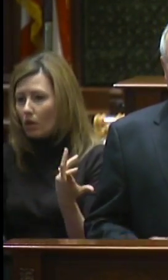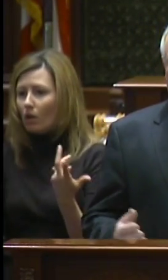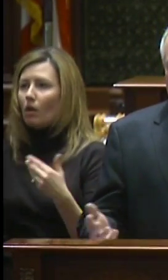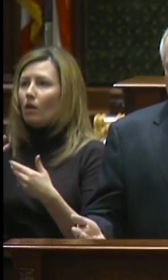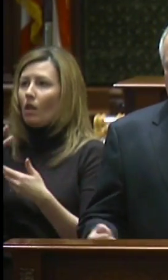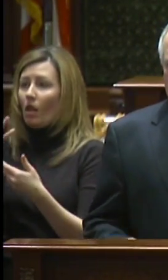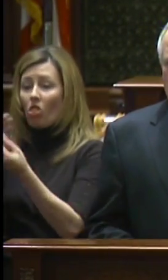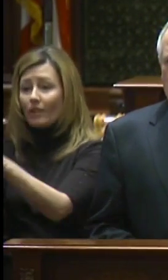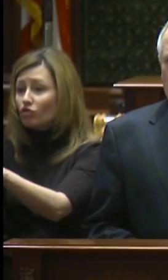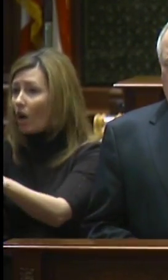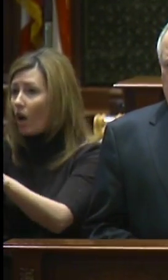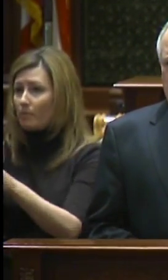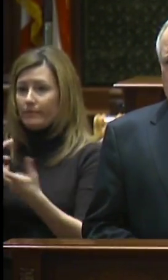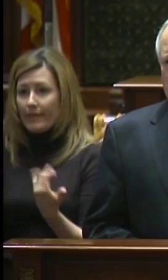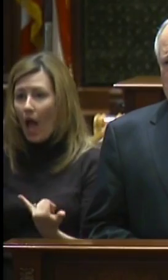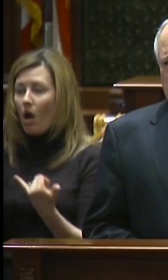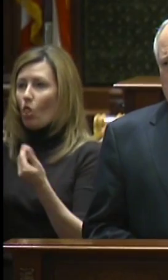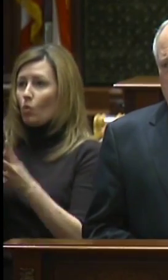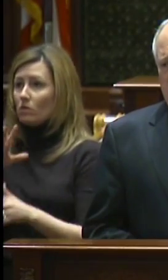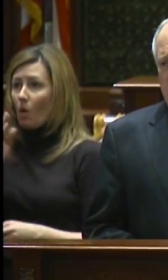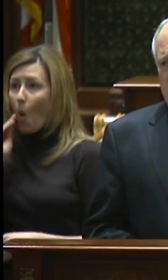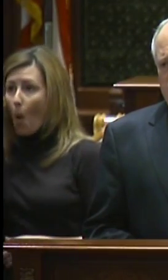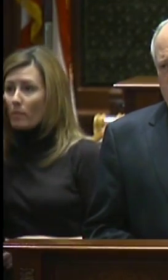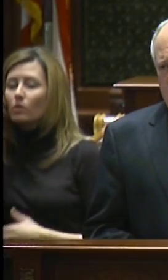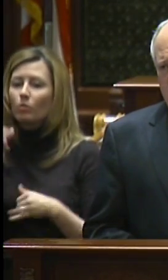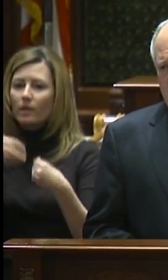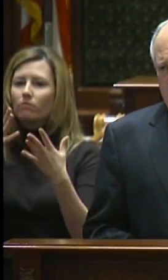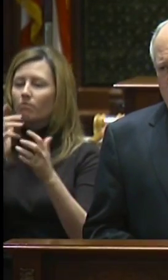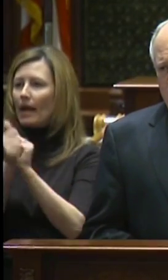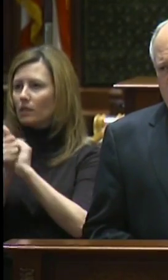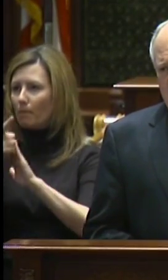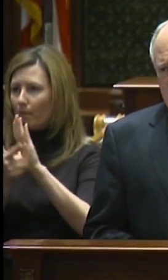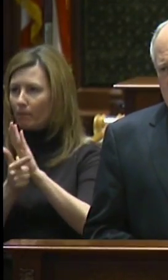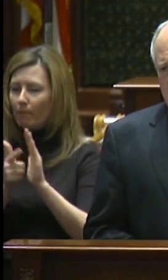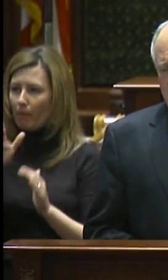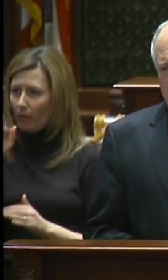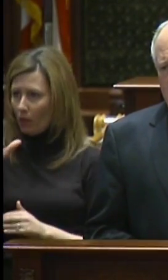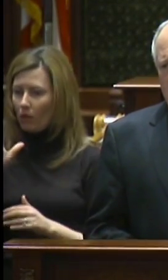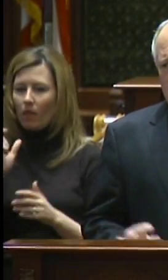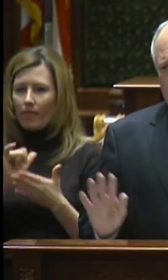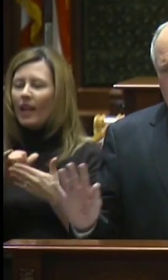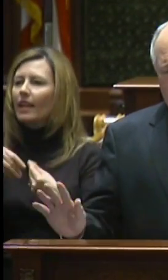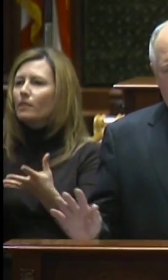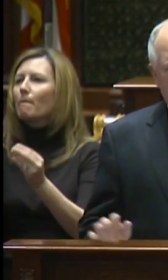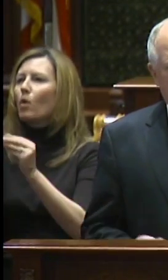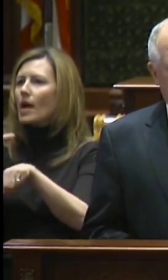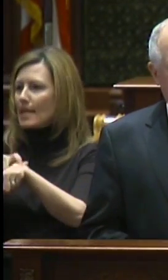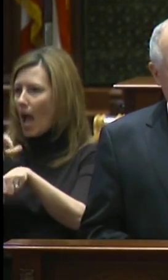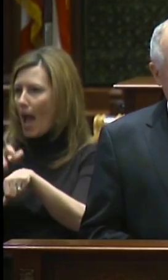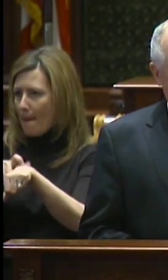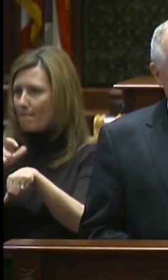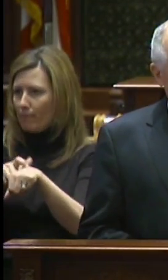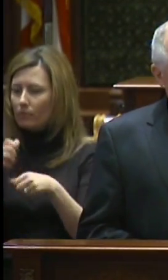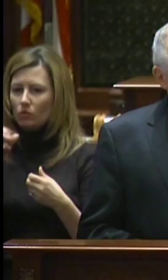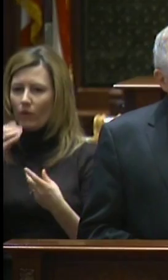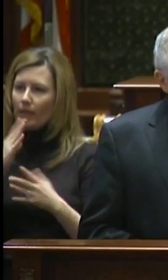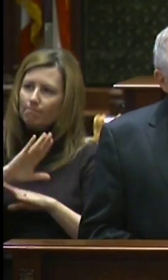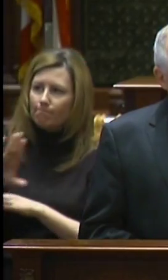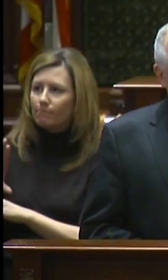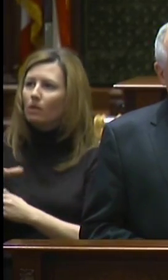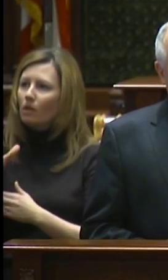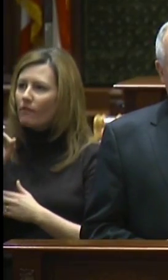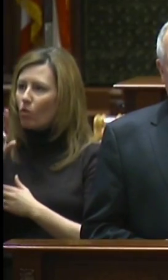homes. We enacted a good bill that gives more time for people to get their finances together to ward off foreclosure.